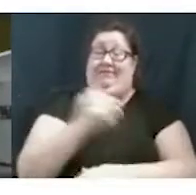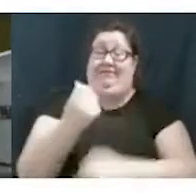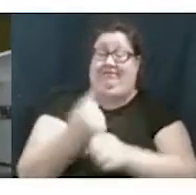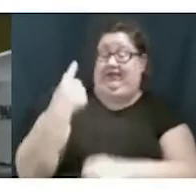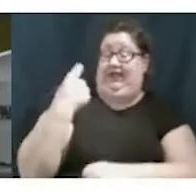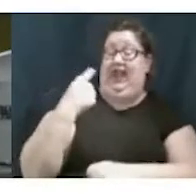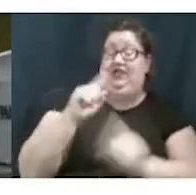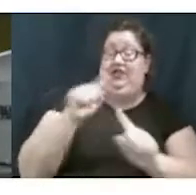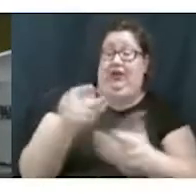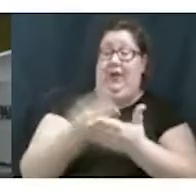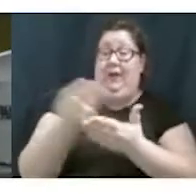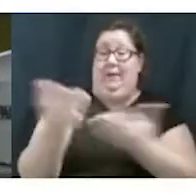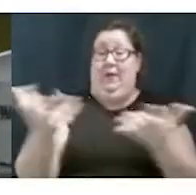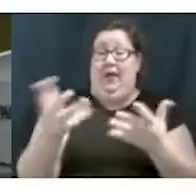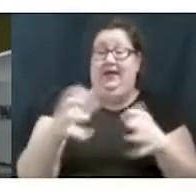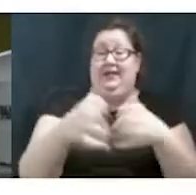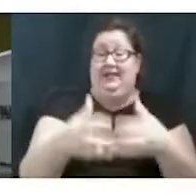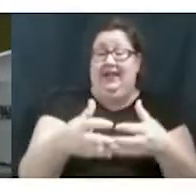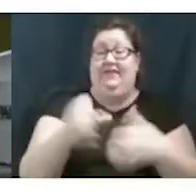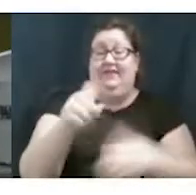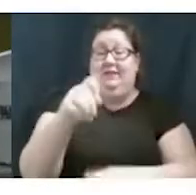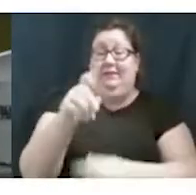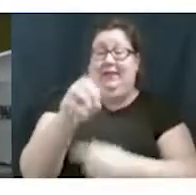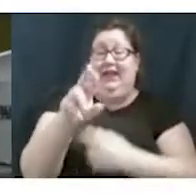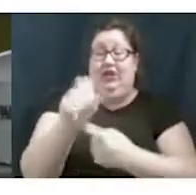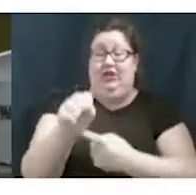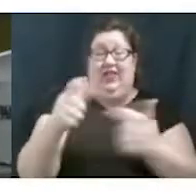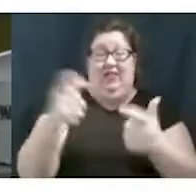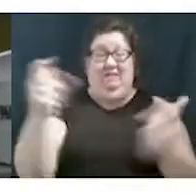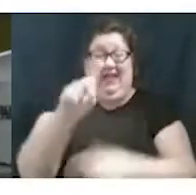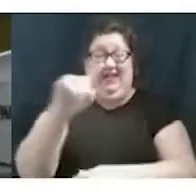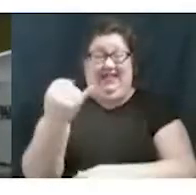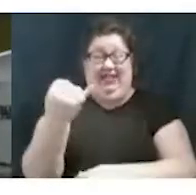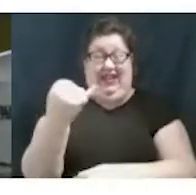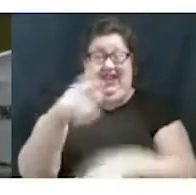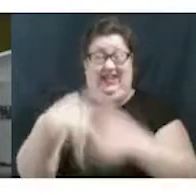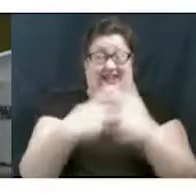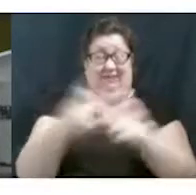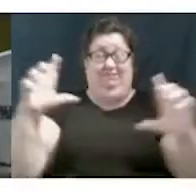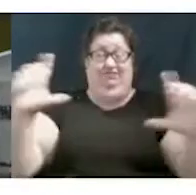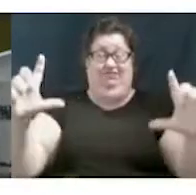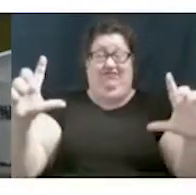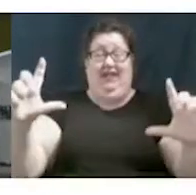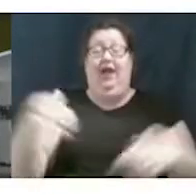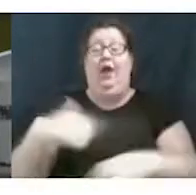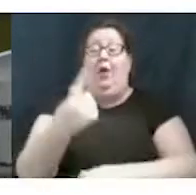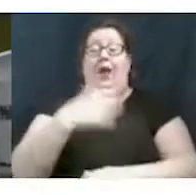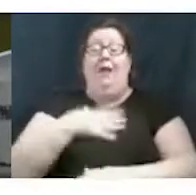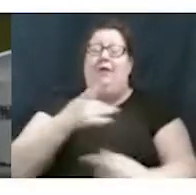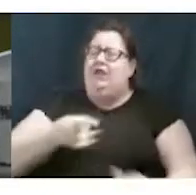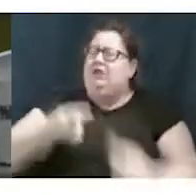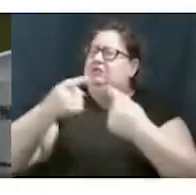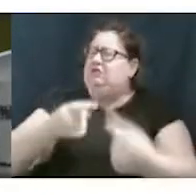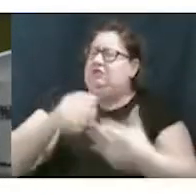bought a set of speakers, the big DJ ones. And do you know, one of my struggling students, when we got